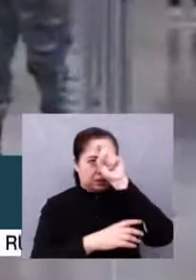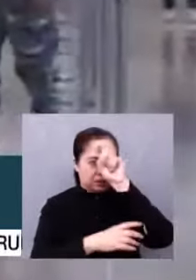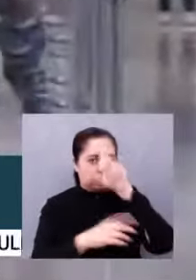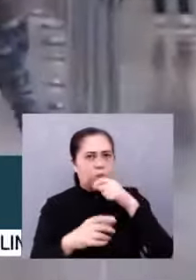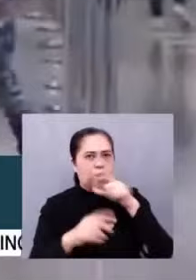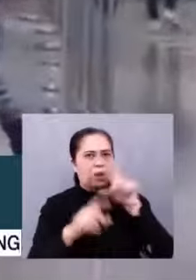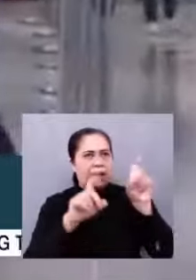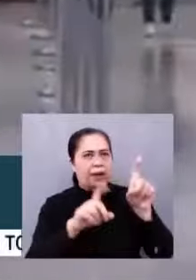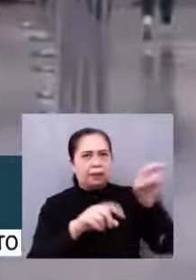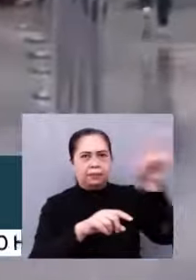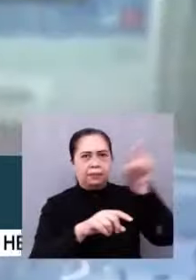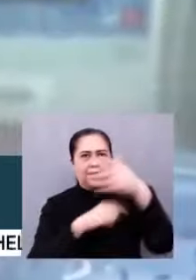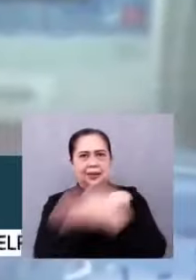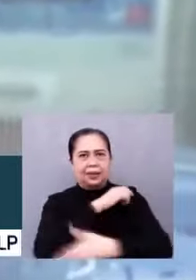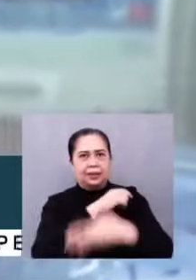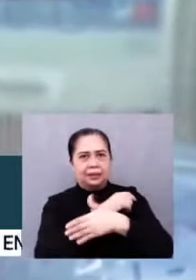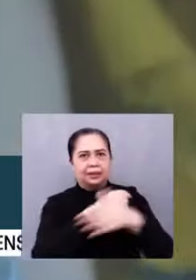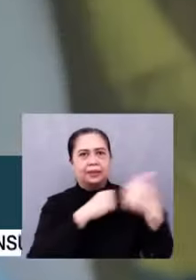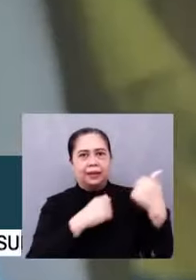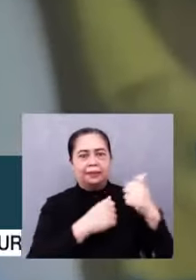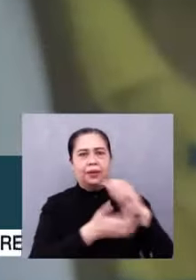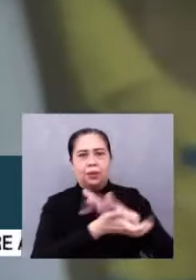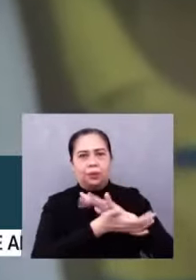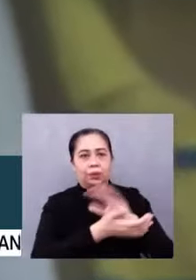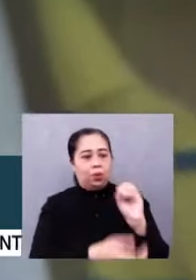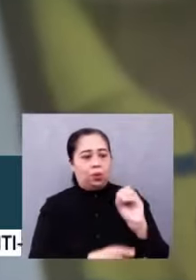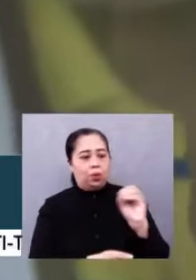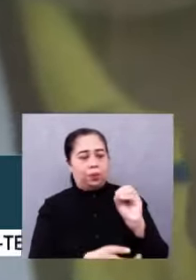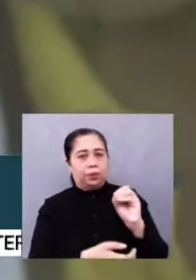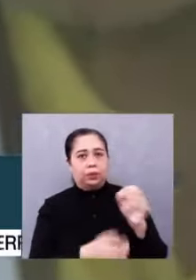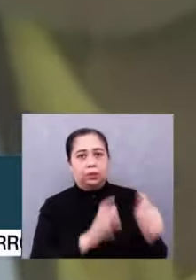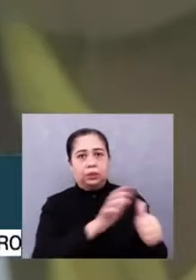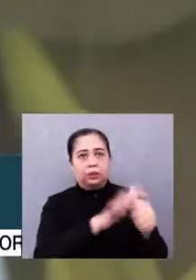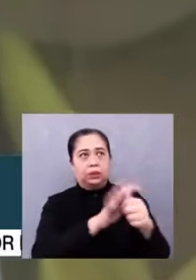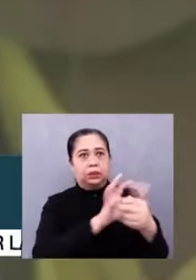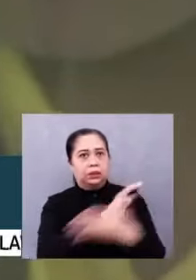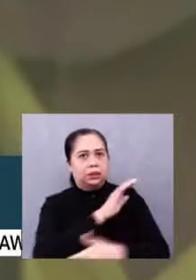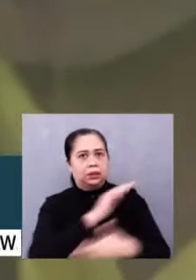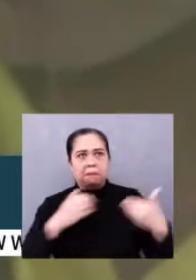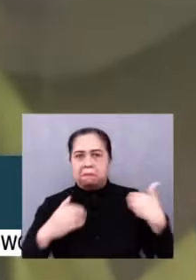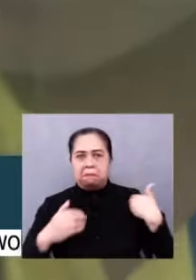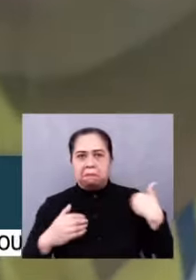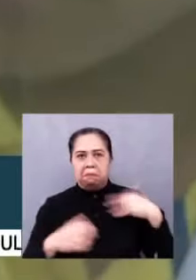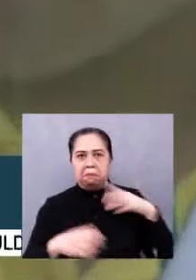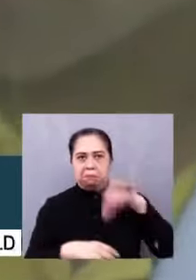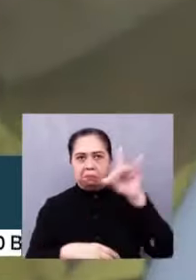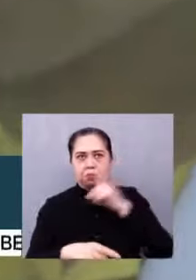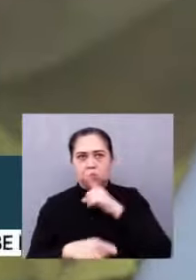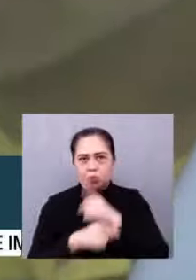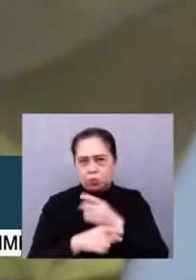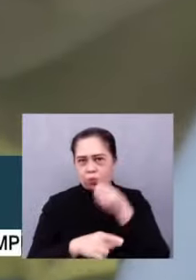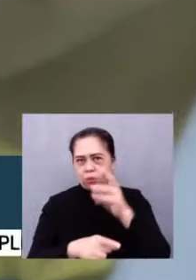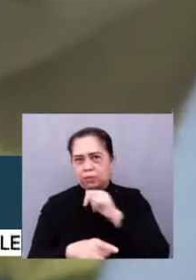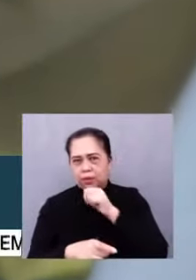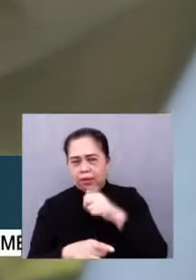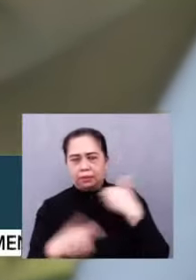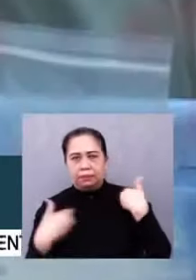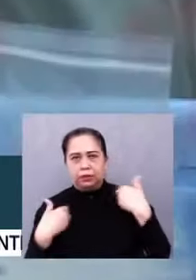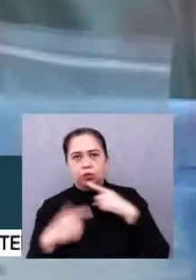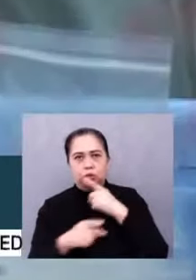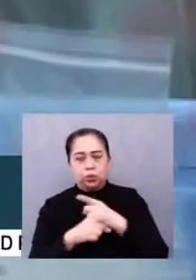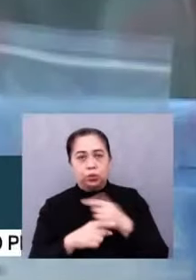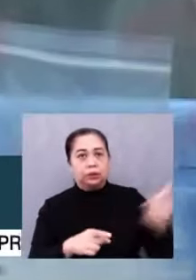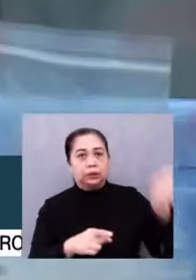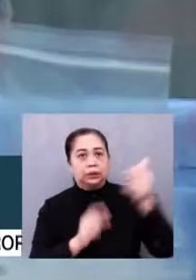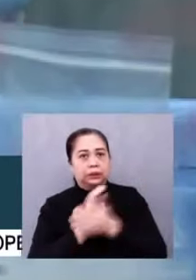for COVID. While the Omicron's presence in the country has yet to be confirmed, an infectious disease specialist